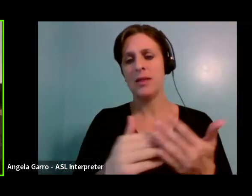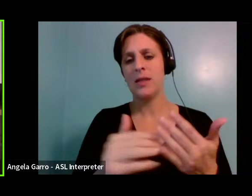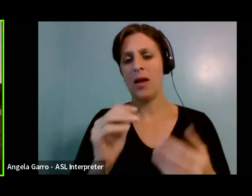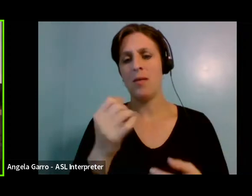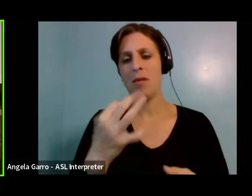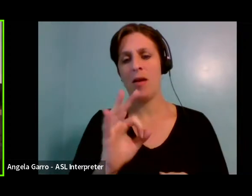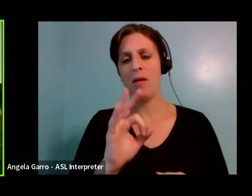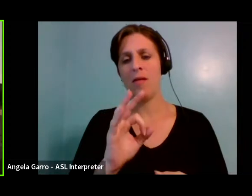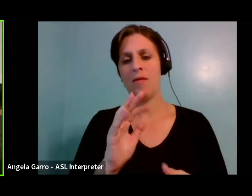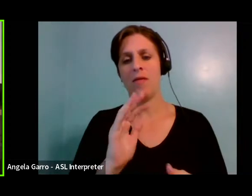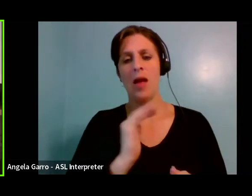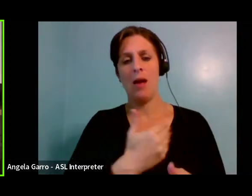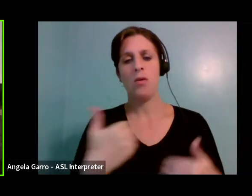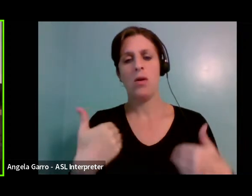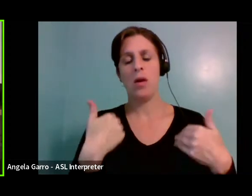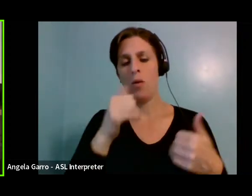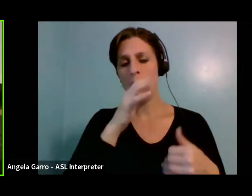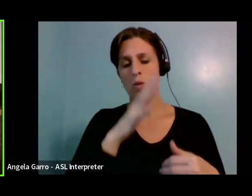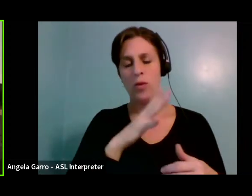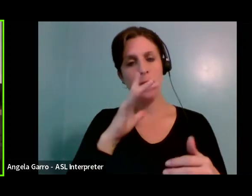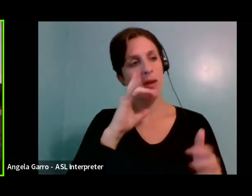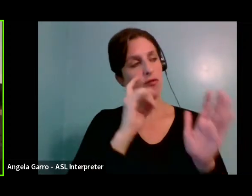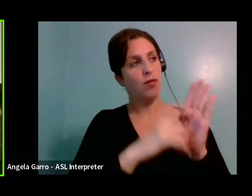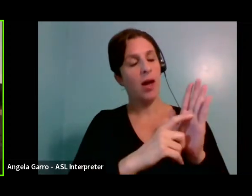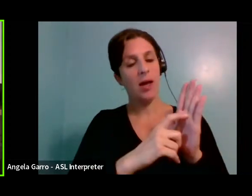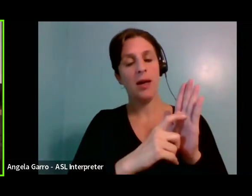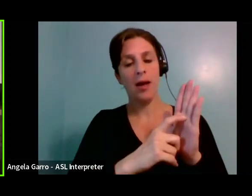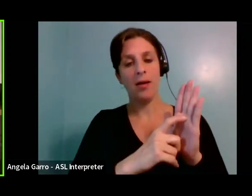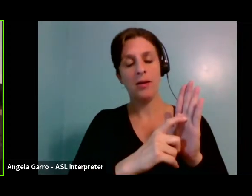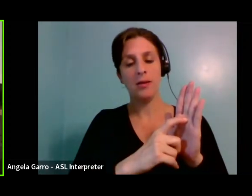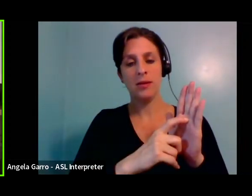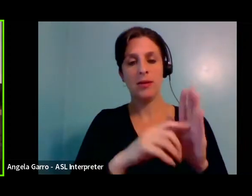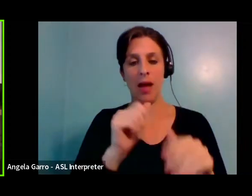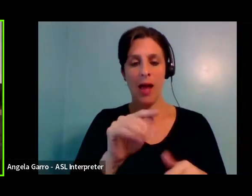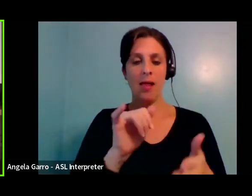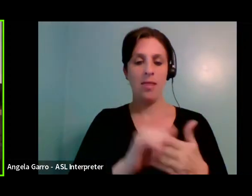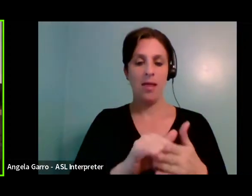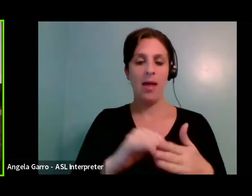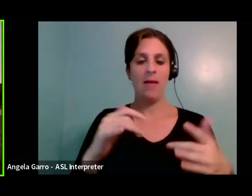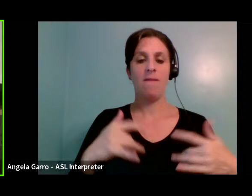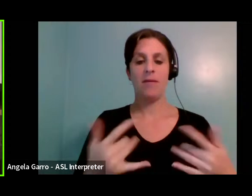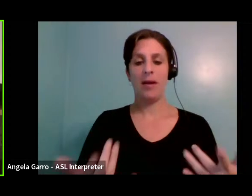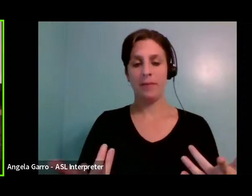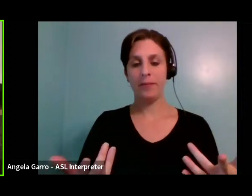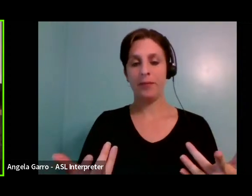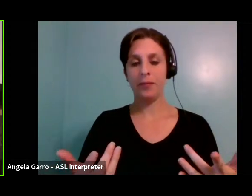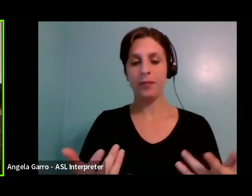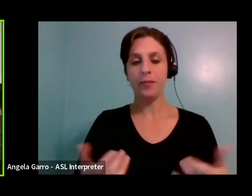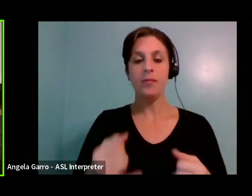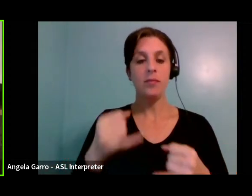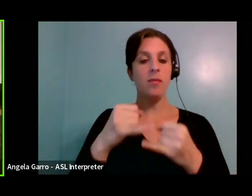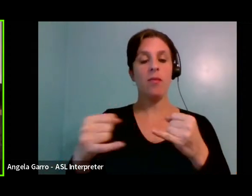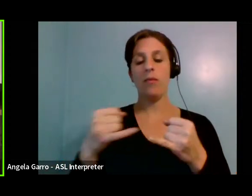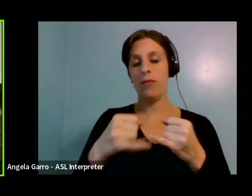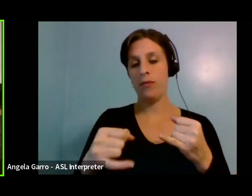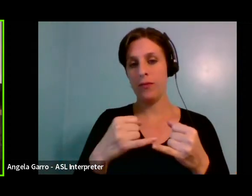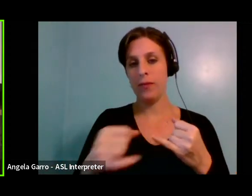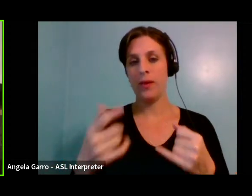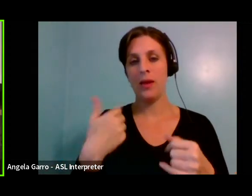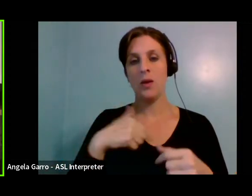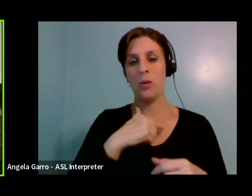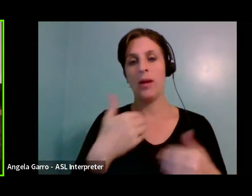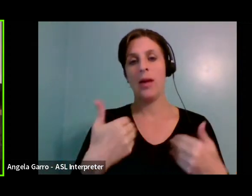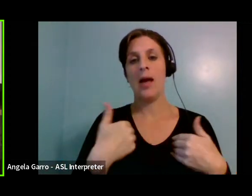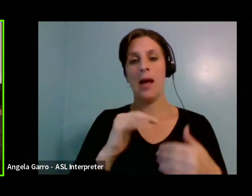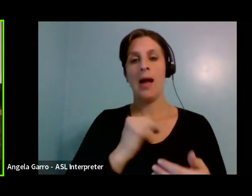young women recognized at that event. Lastly, we had our